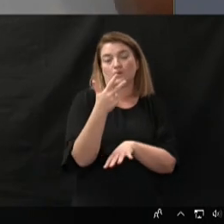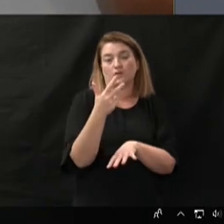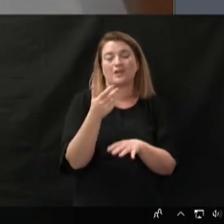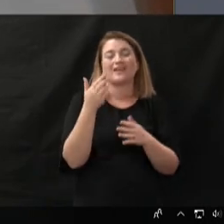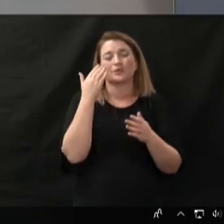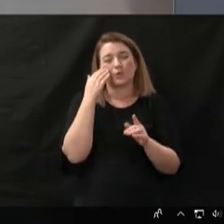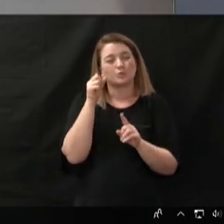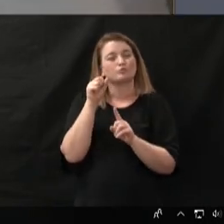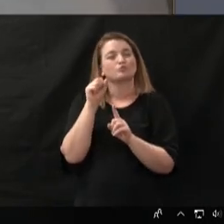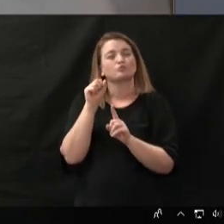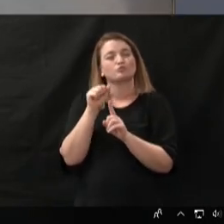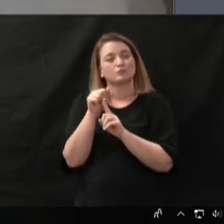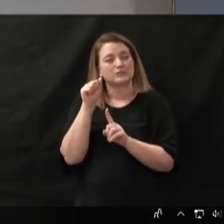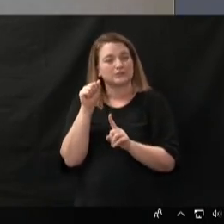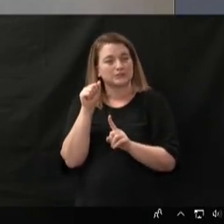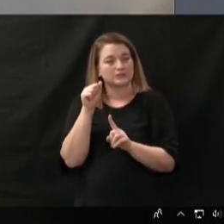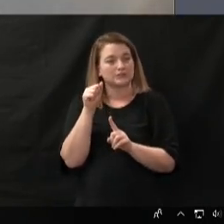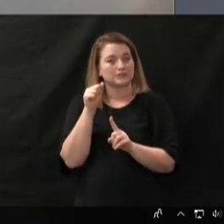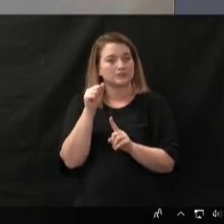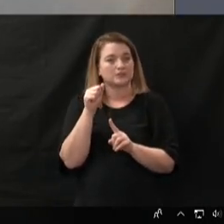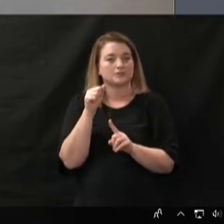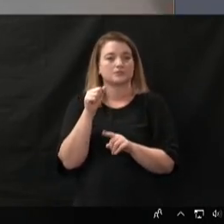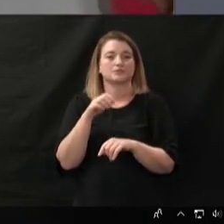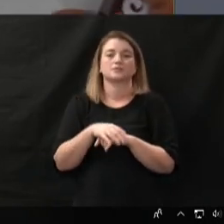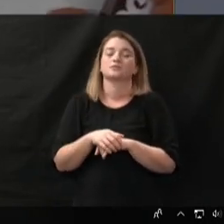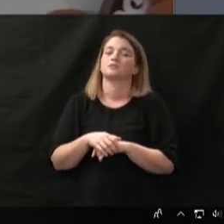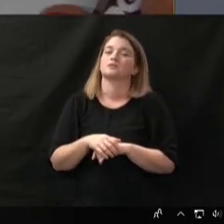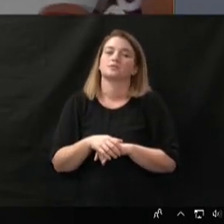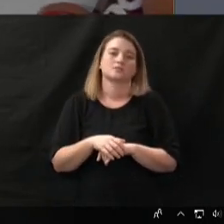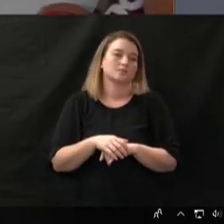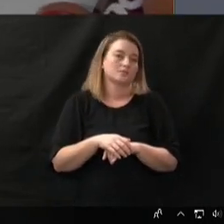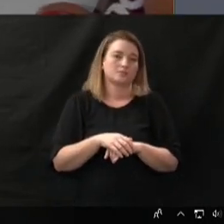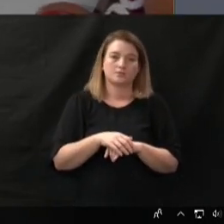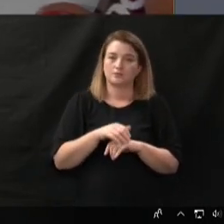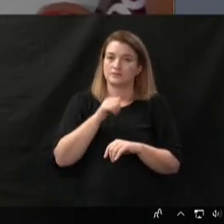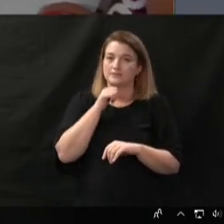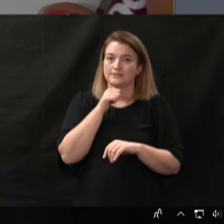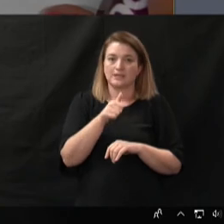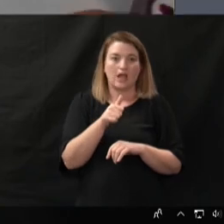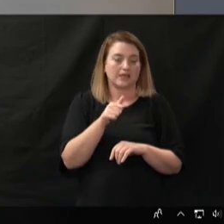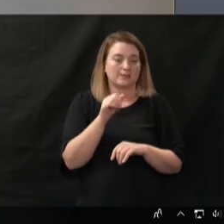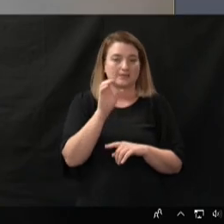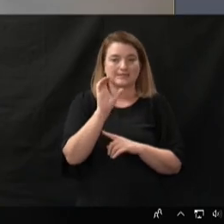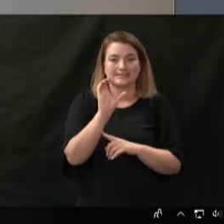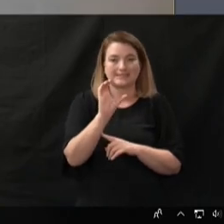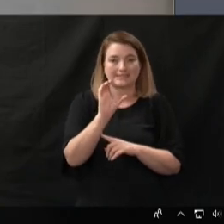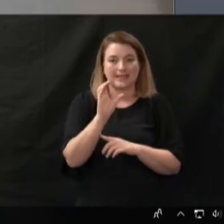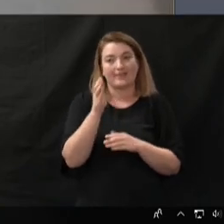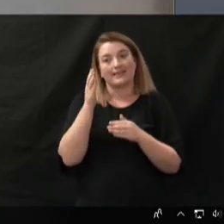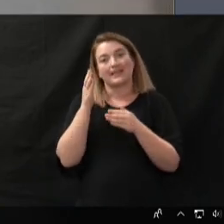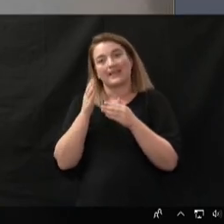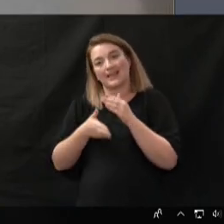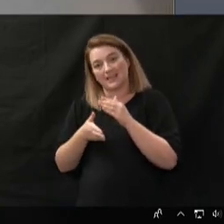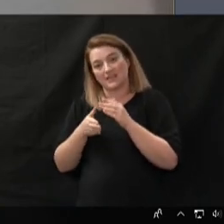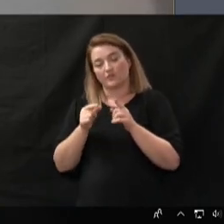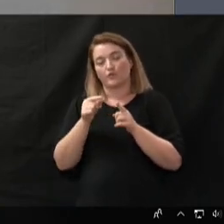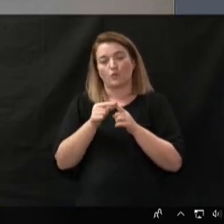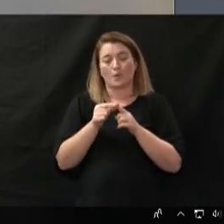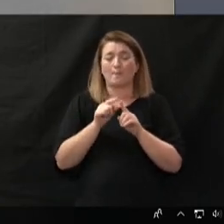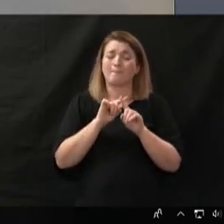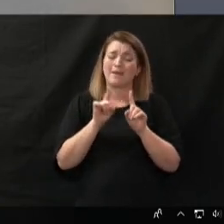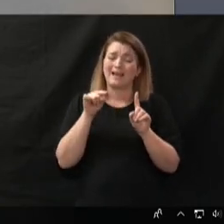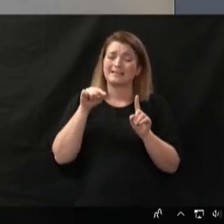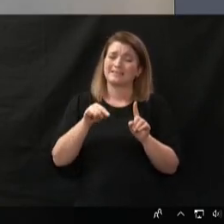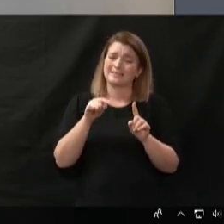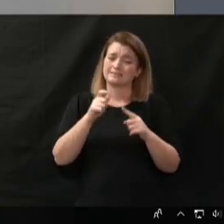tricky because I often tell them that there's not going to be a C at the end of a word. But this is an instance where there's a C at